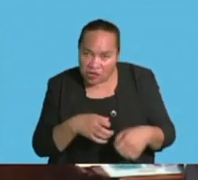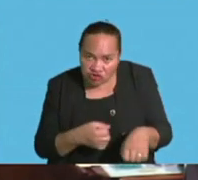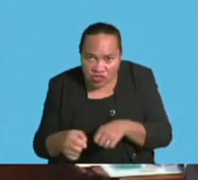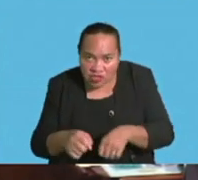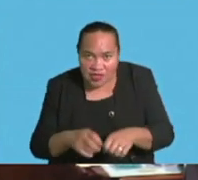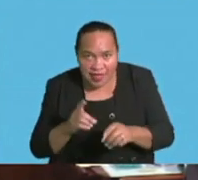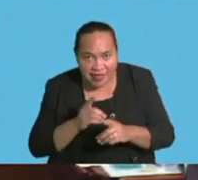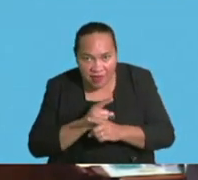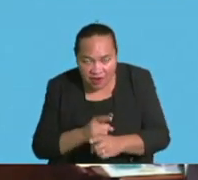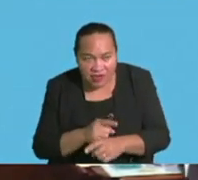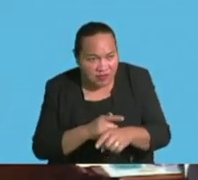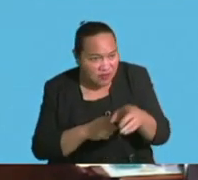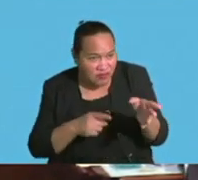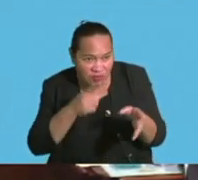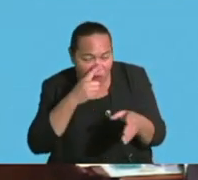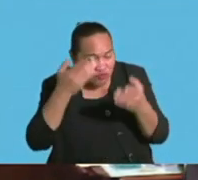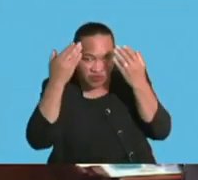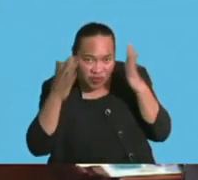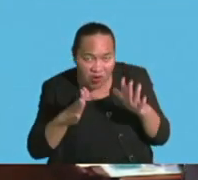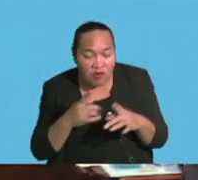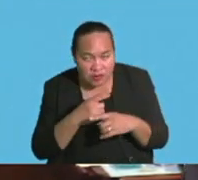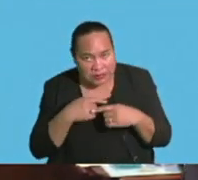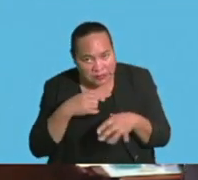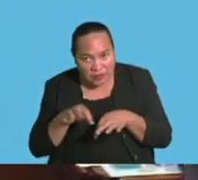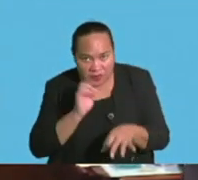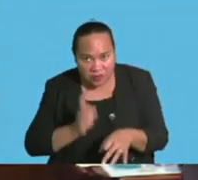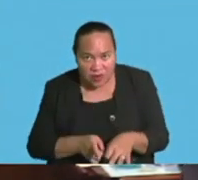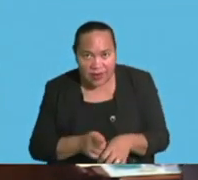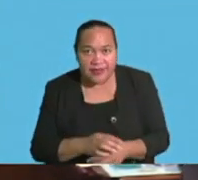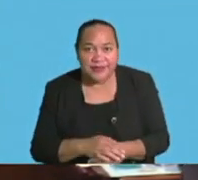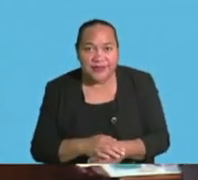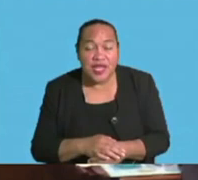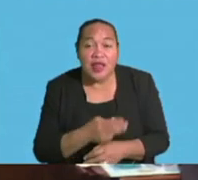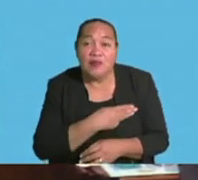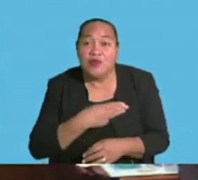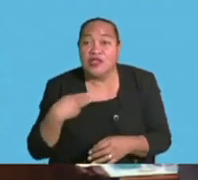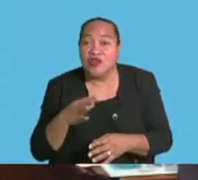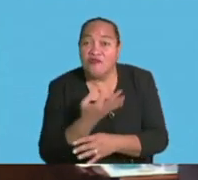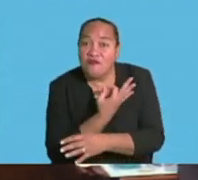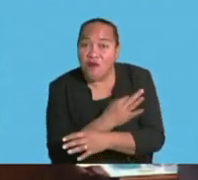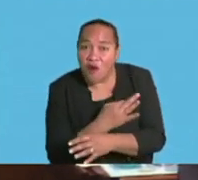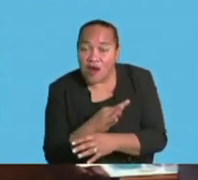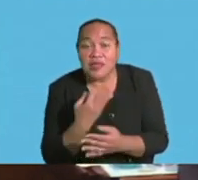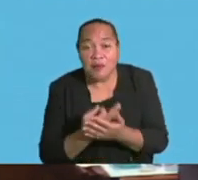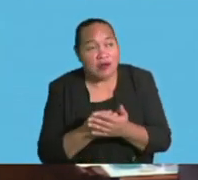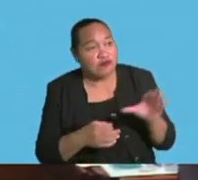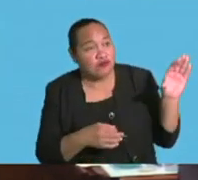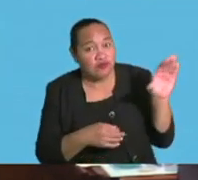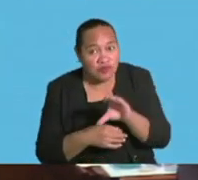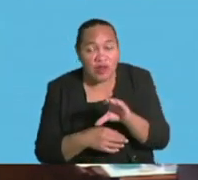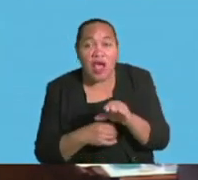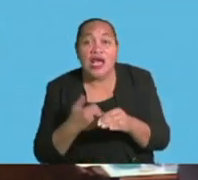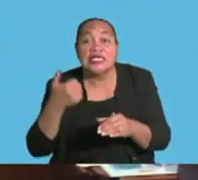dawned on the opposition. Honorable Speaker said, the Ministry of Forestry has been allocated a total budget